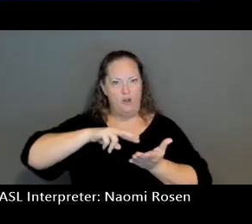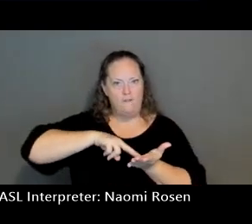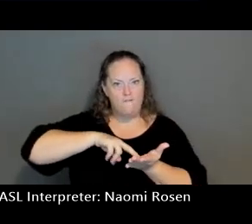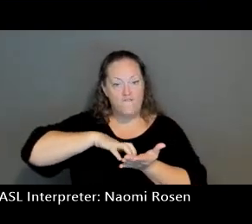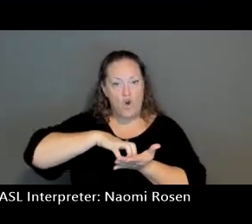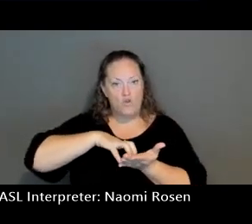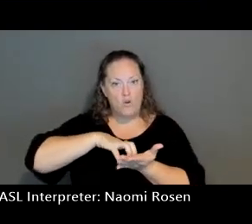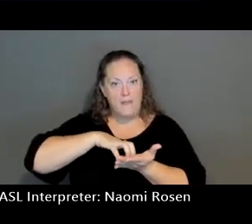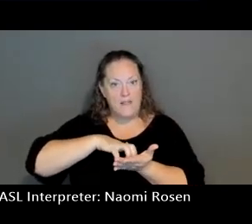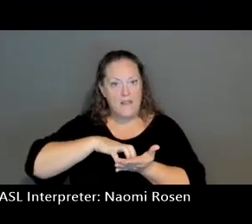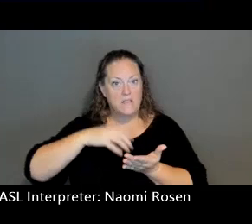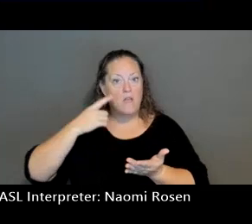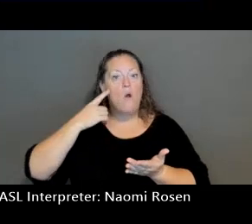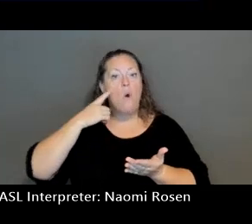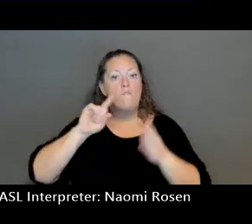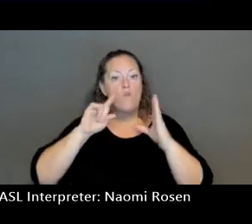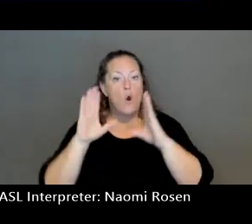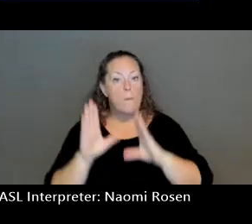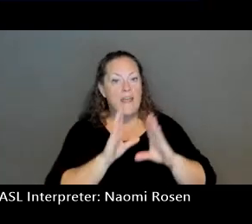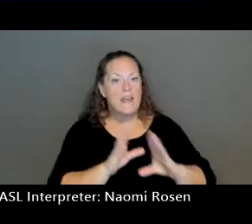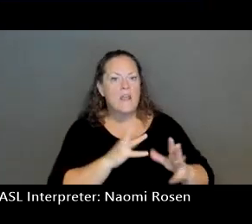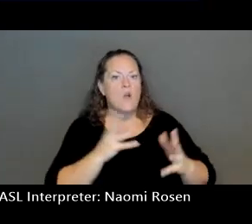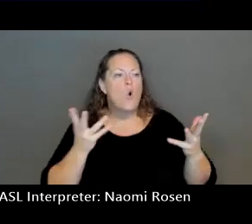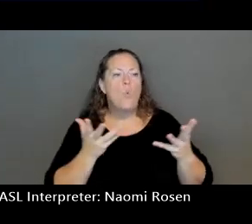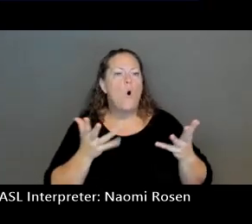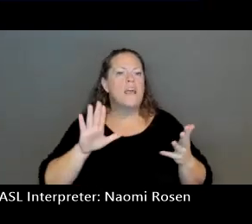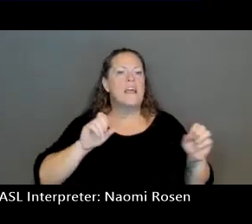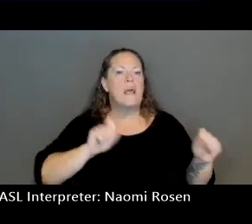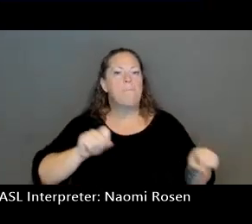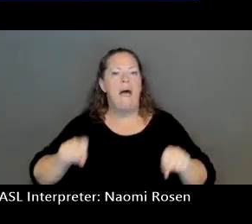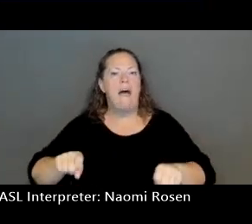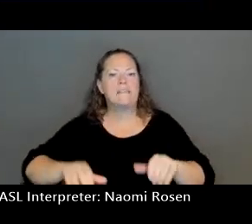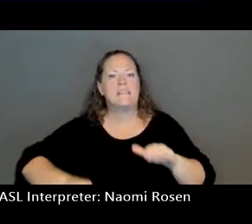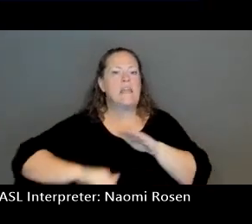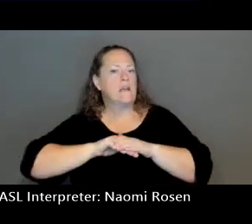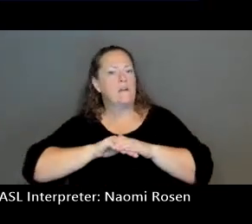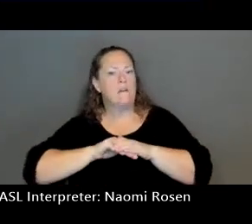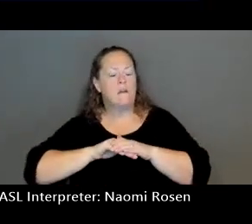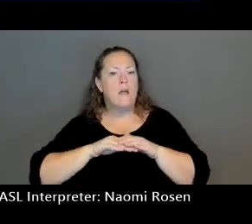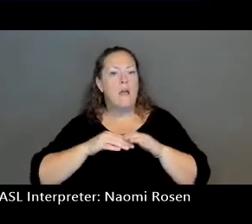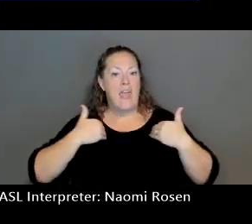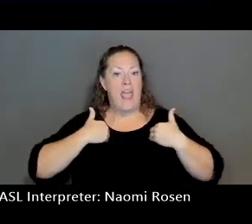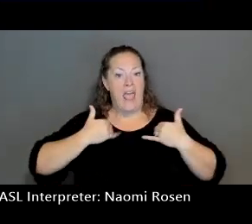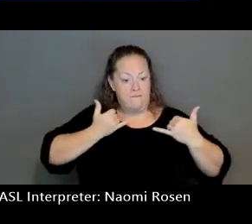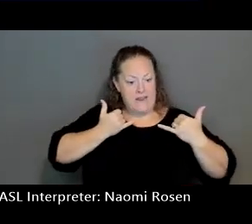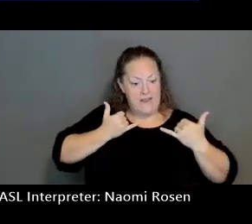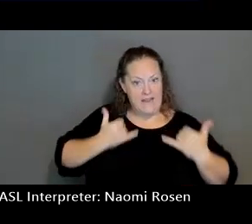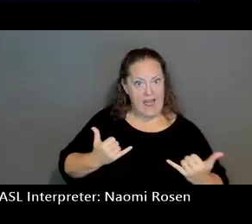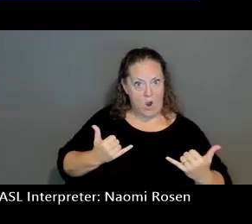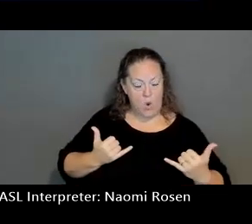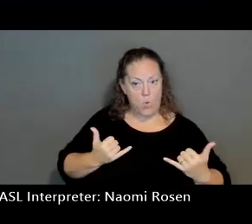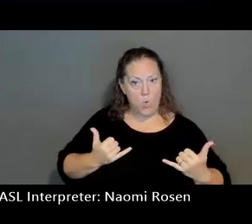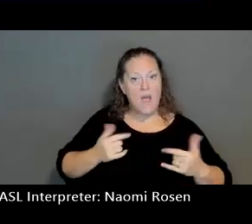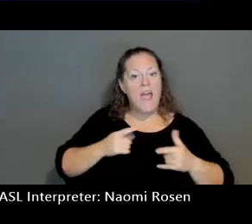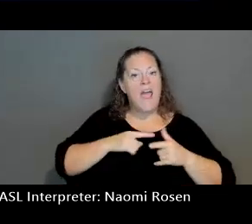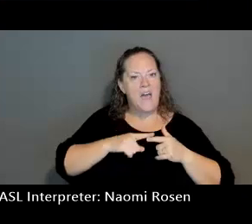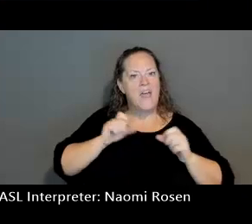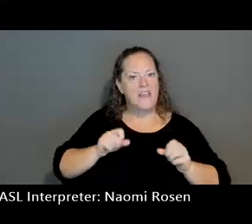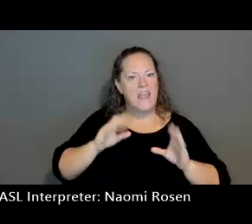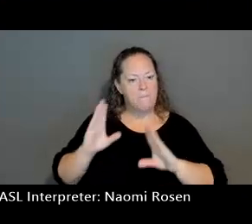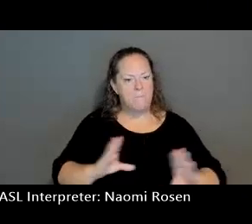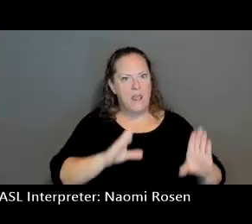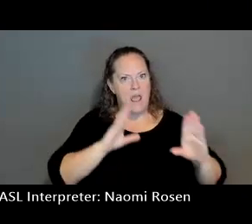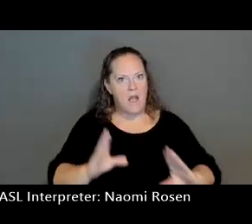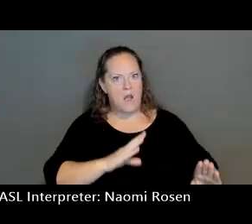what capacity they have now to attend said climate